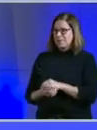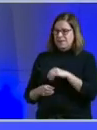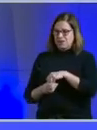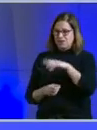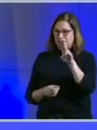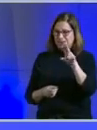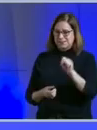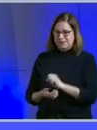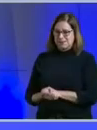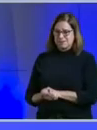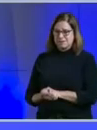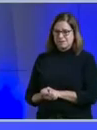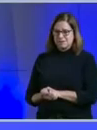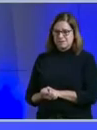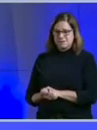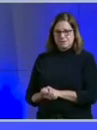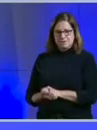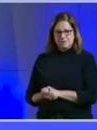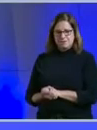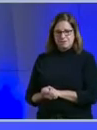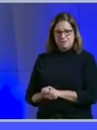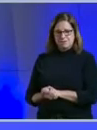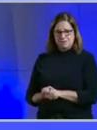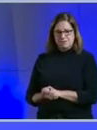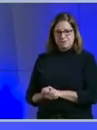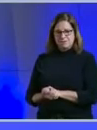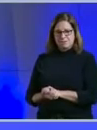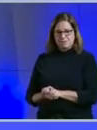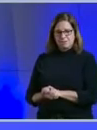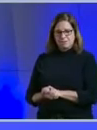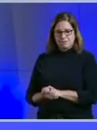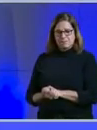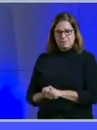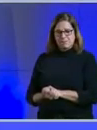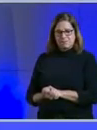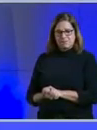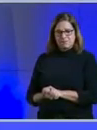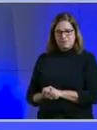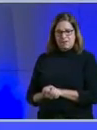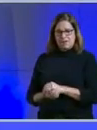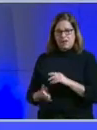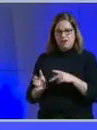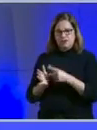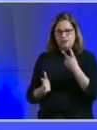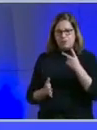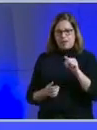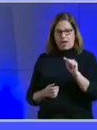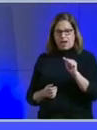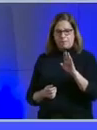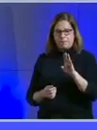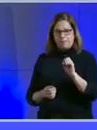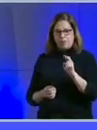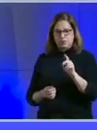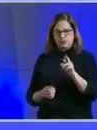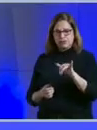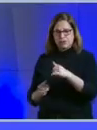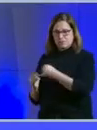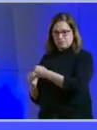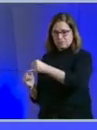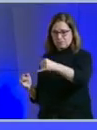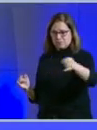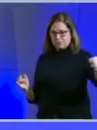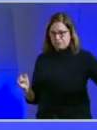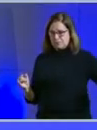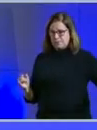bond rating, which we're really excited about. Our school enrollment is up, unemployment is down, overall crime is down. So we have a lot of